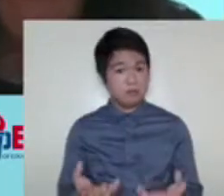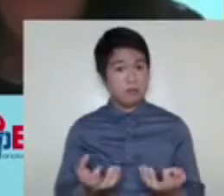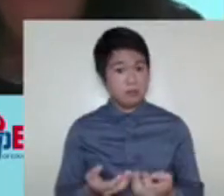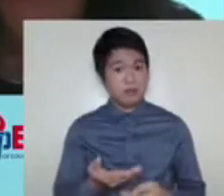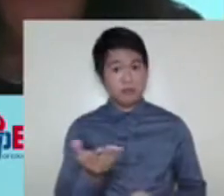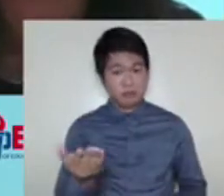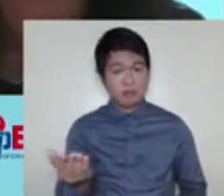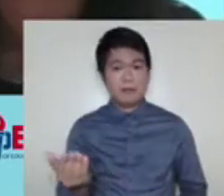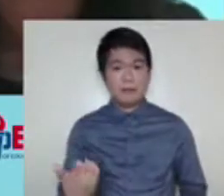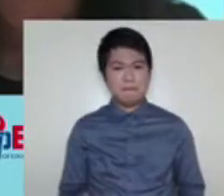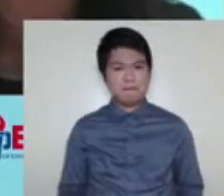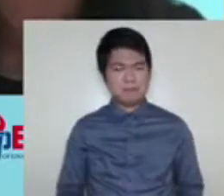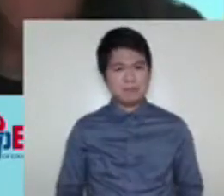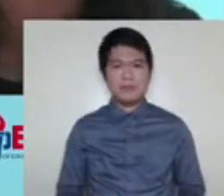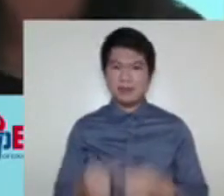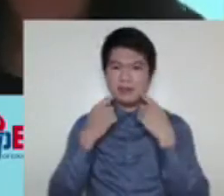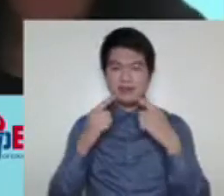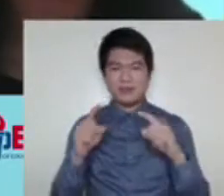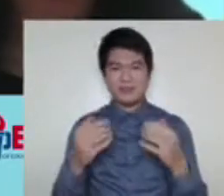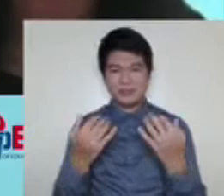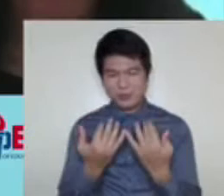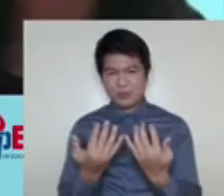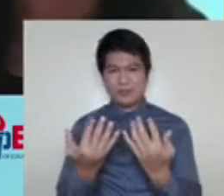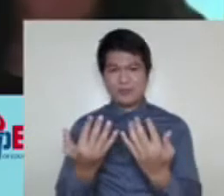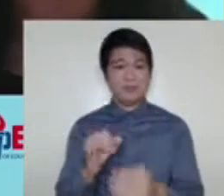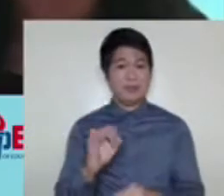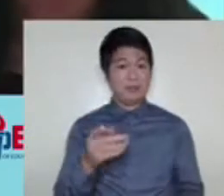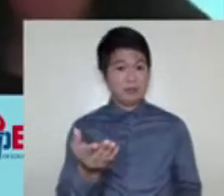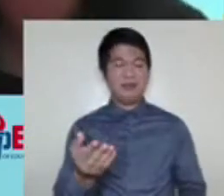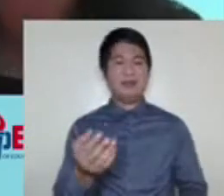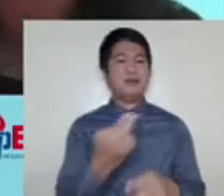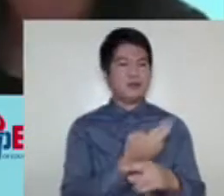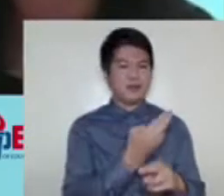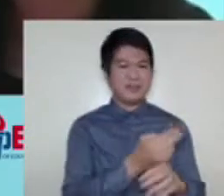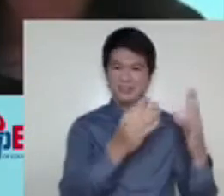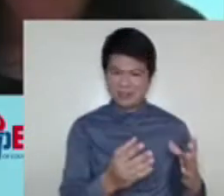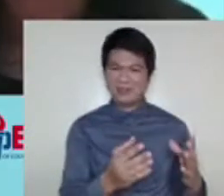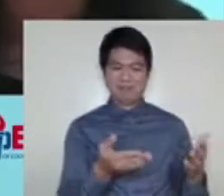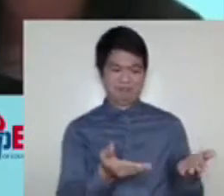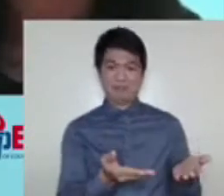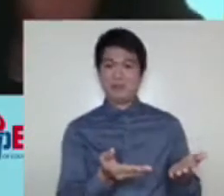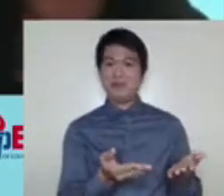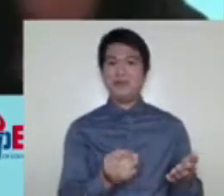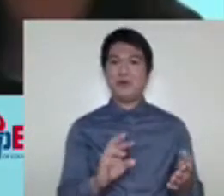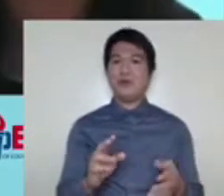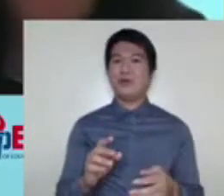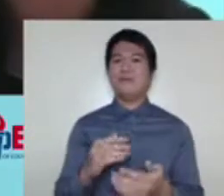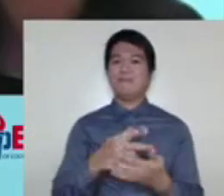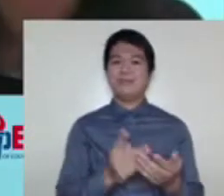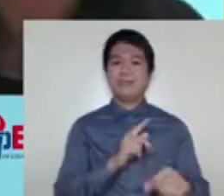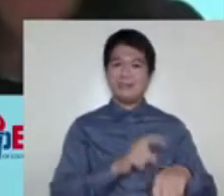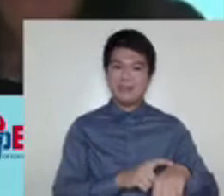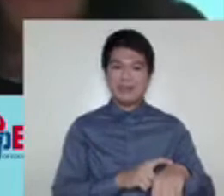announce to our viewers that if you are a regular teacher or what we call part-time teacher broadcasters, please pause